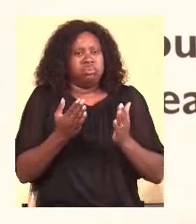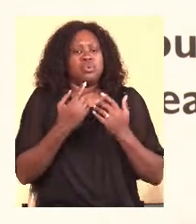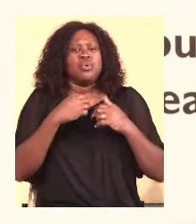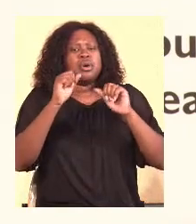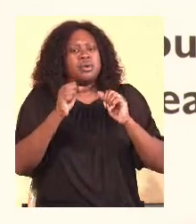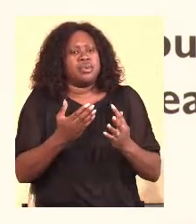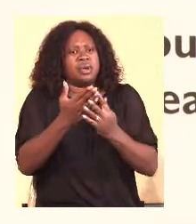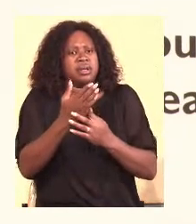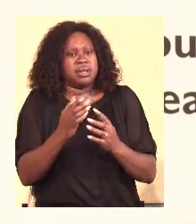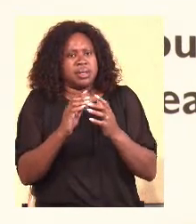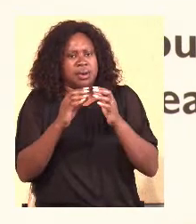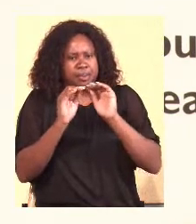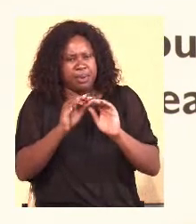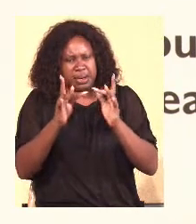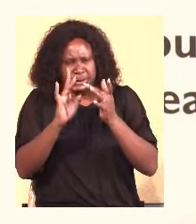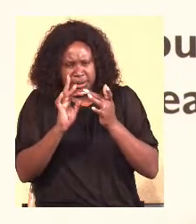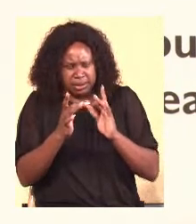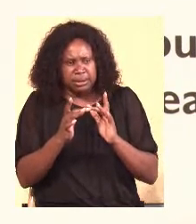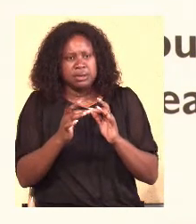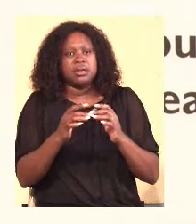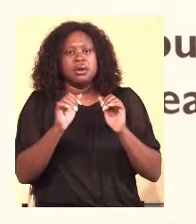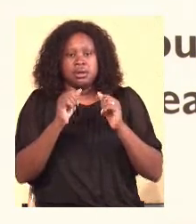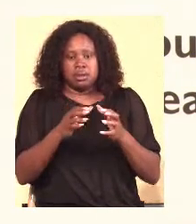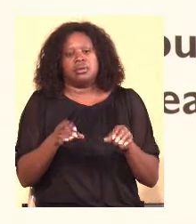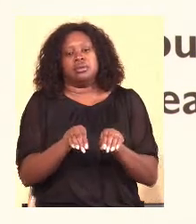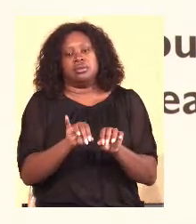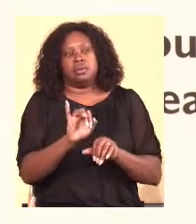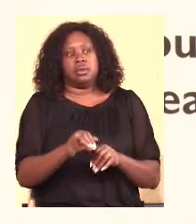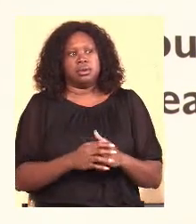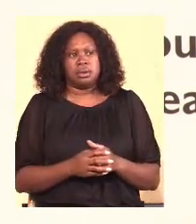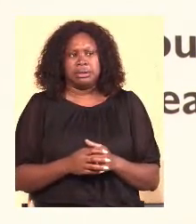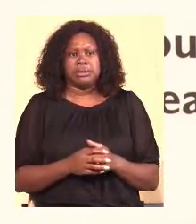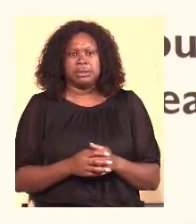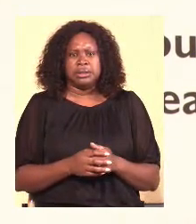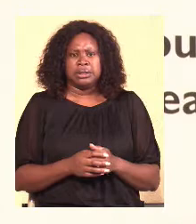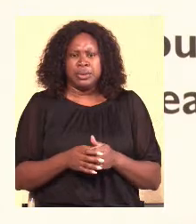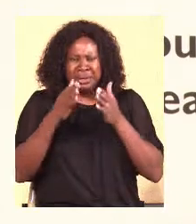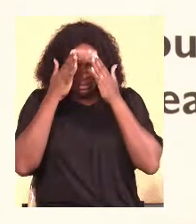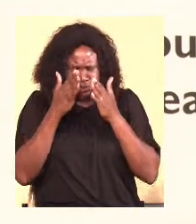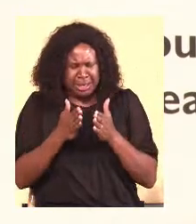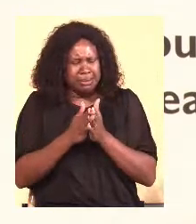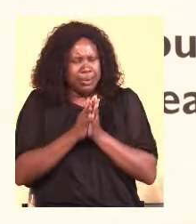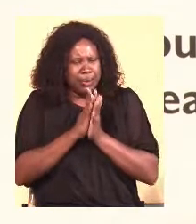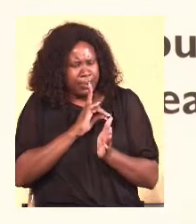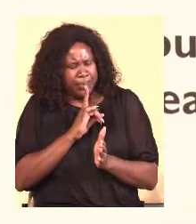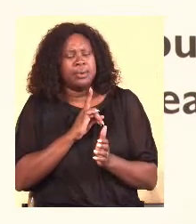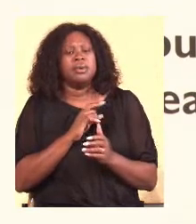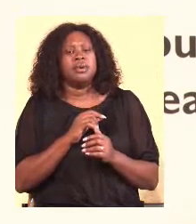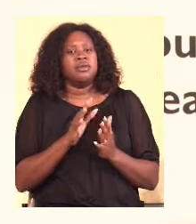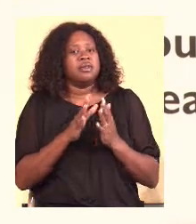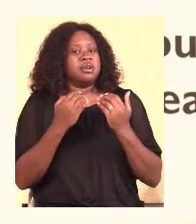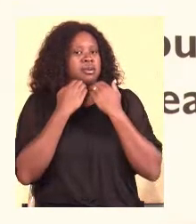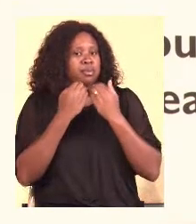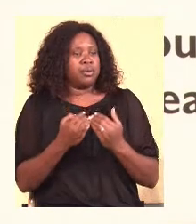access e-learning to actually do so jealously. It's important for them to guard